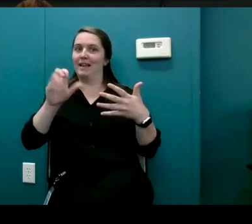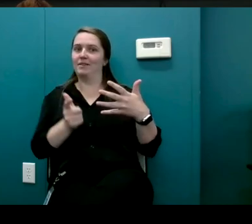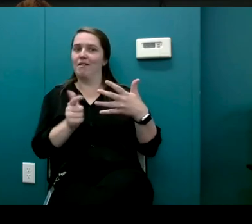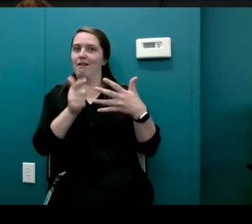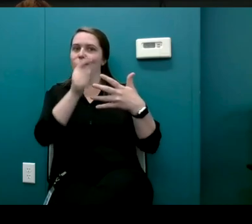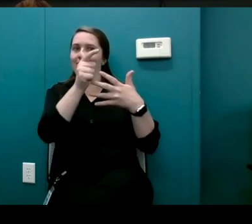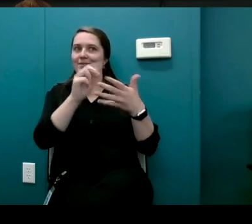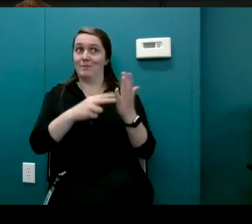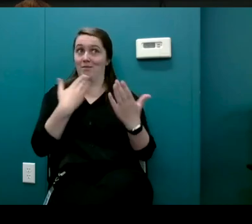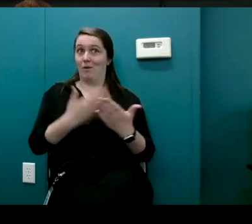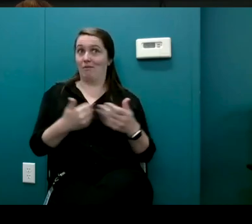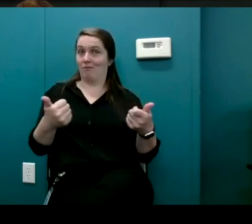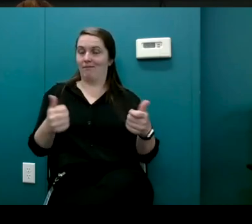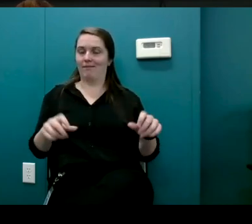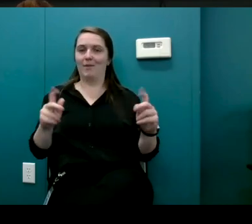well.